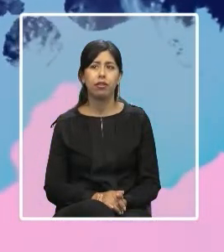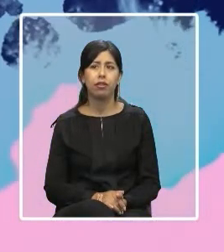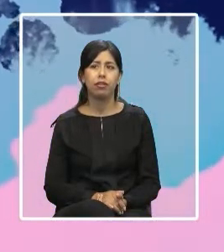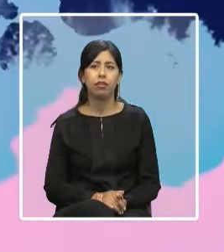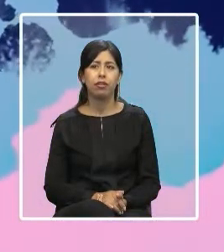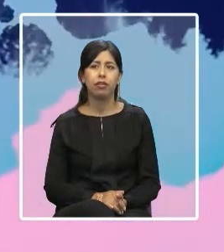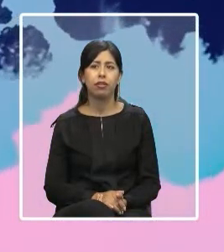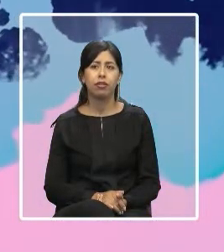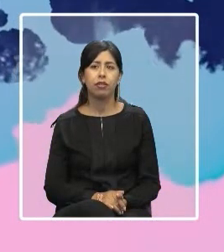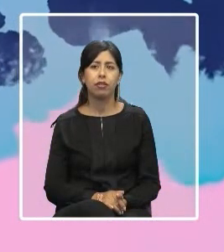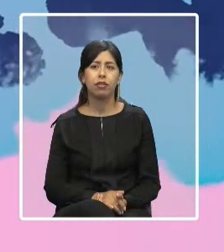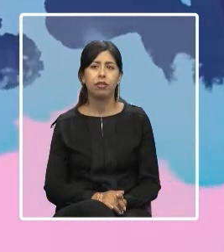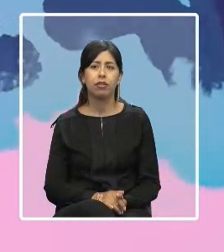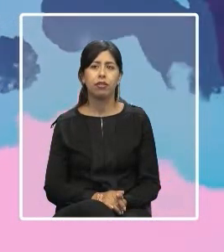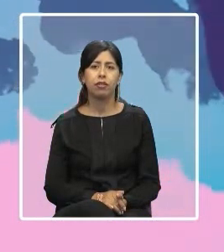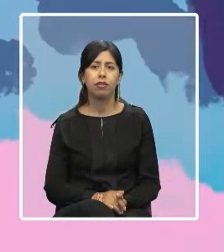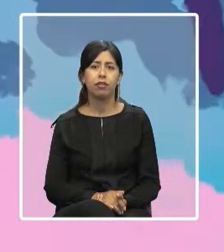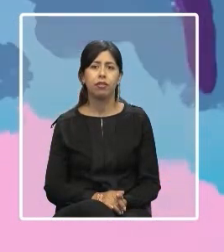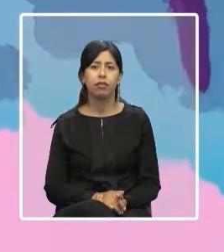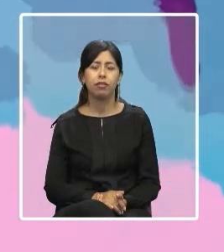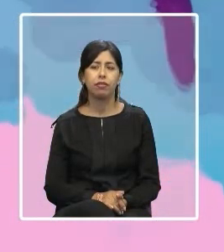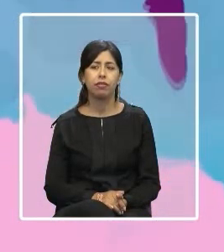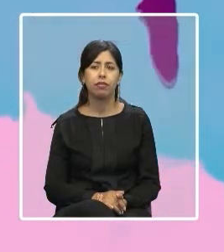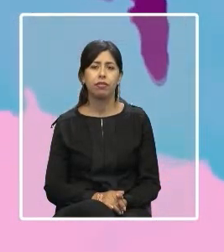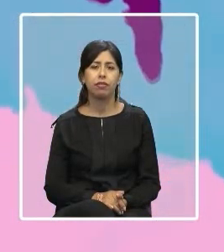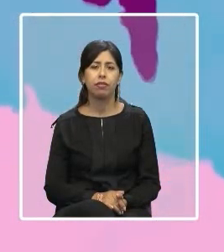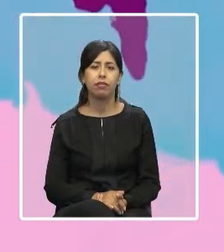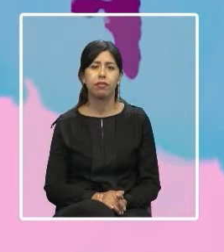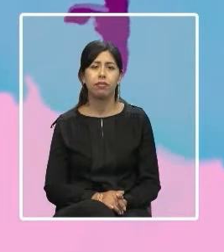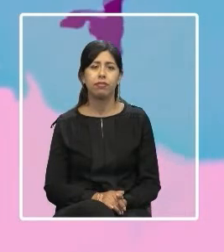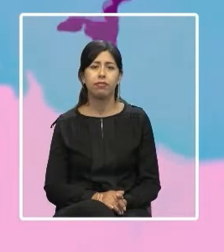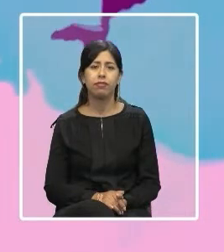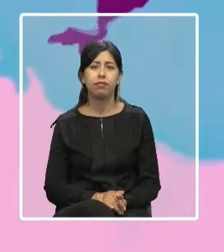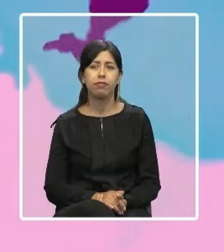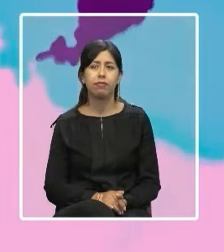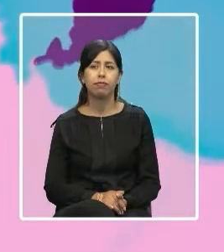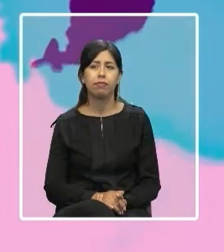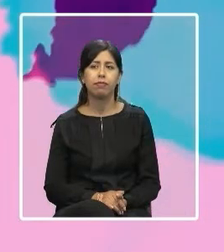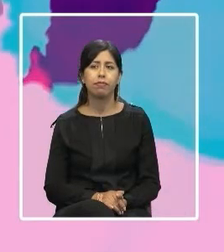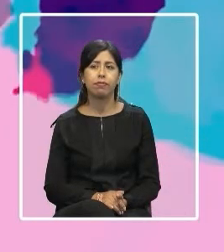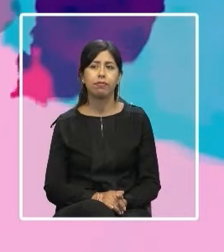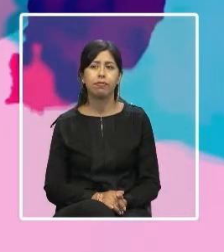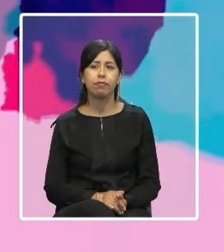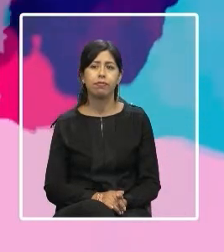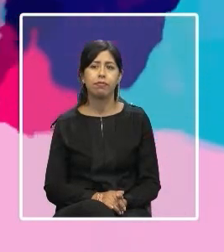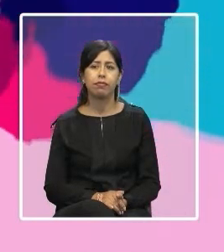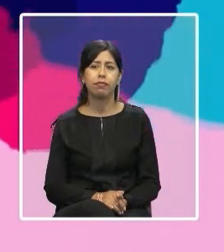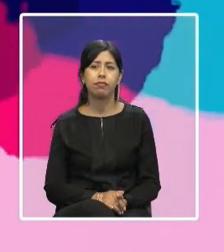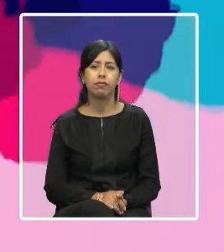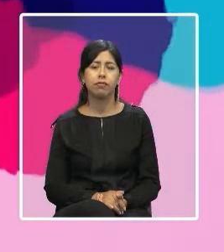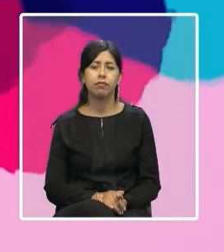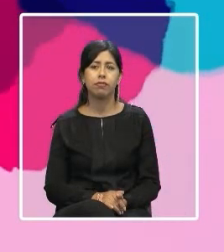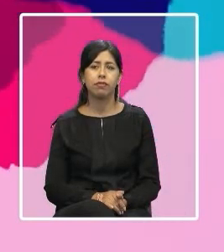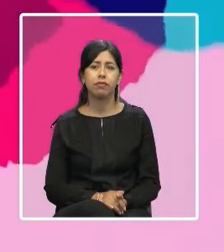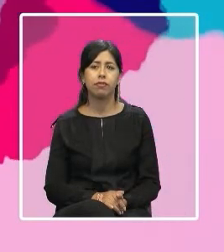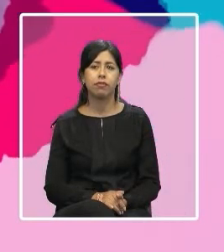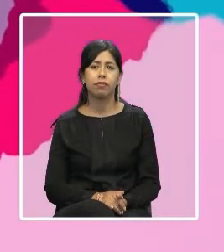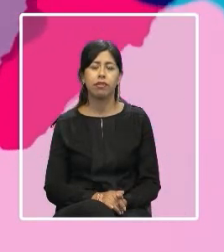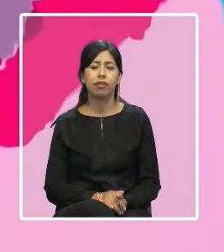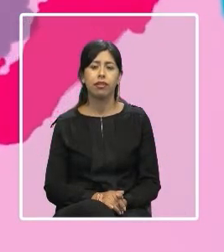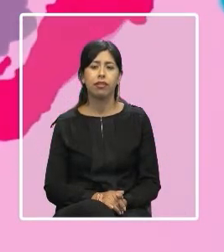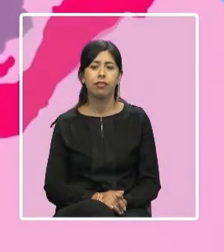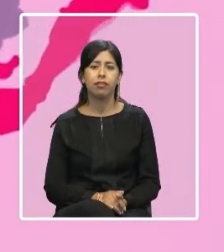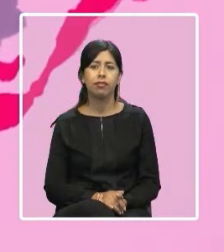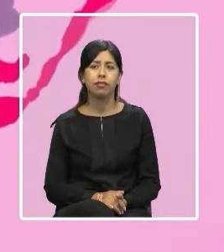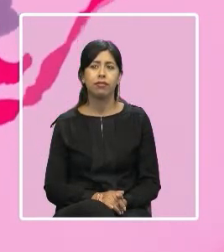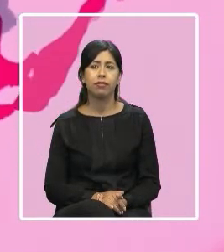issues for certification process of digital nudging system, and also to try to audit this system during the long